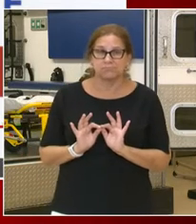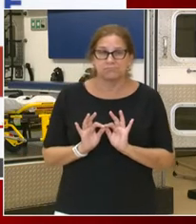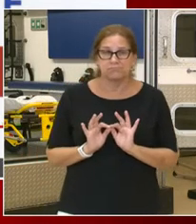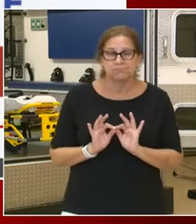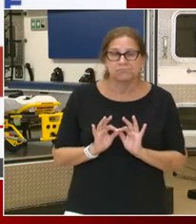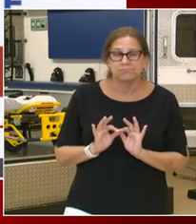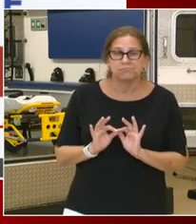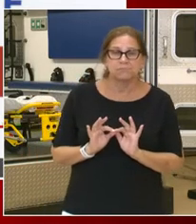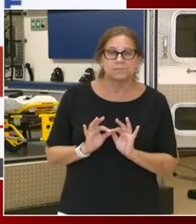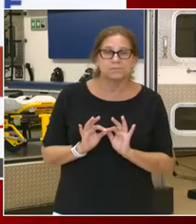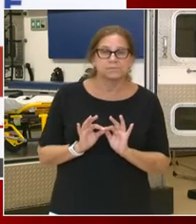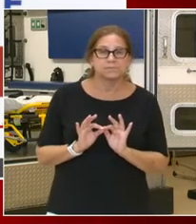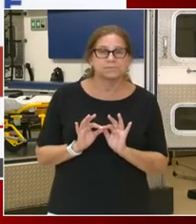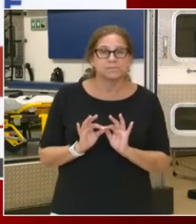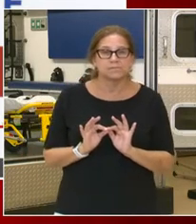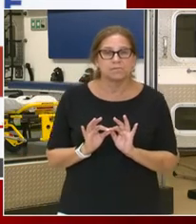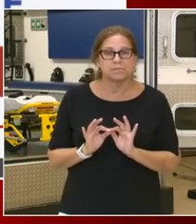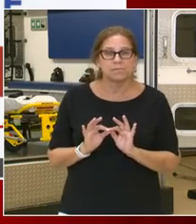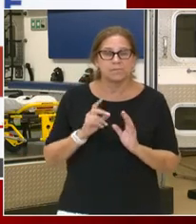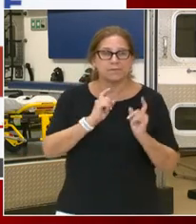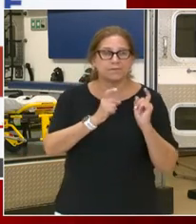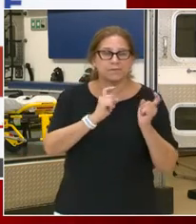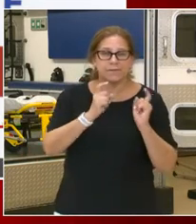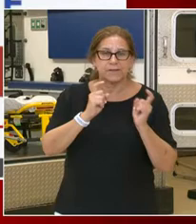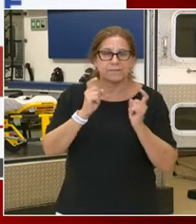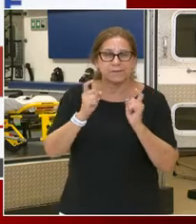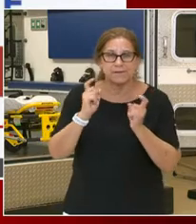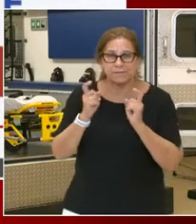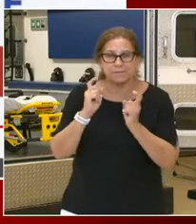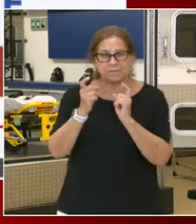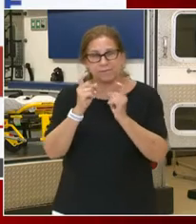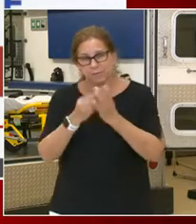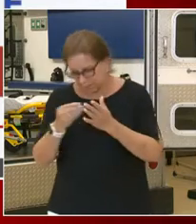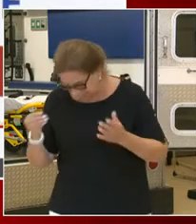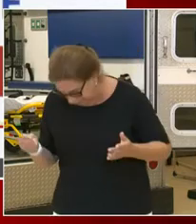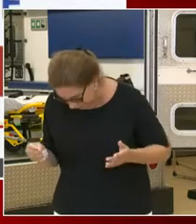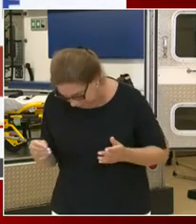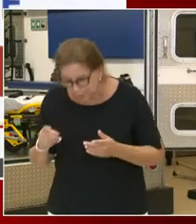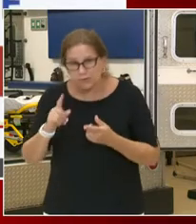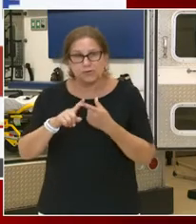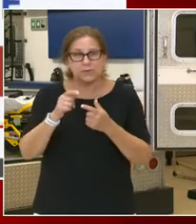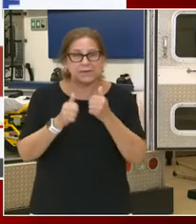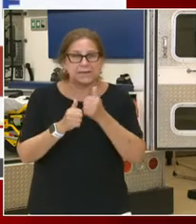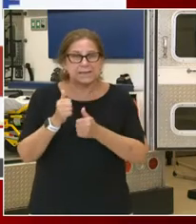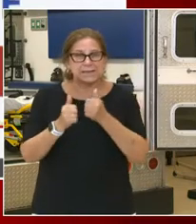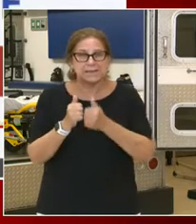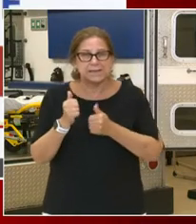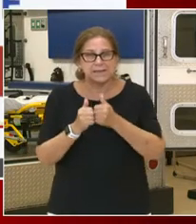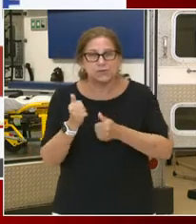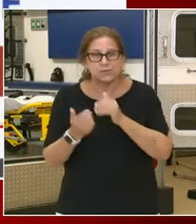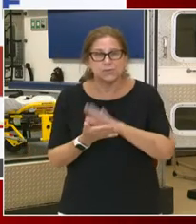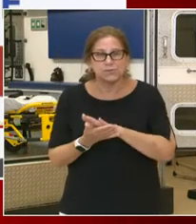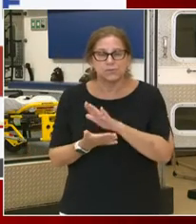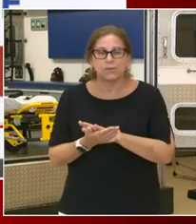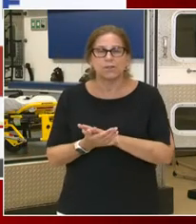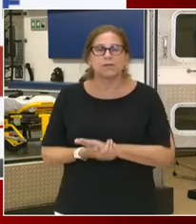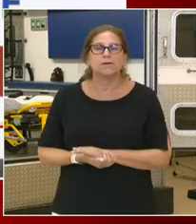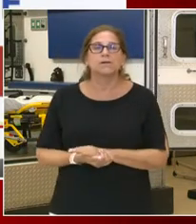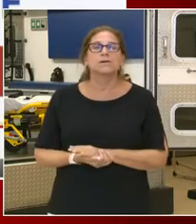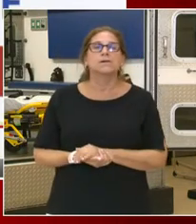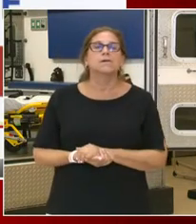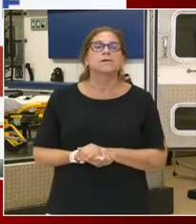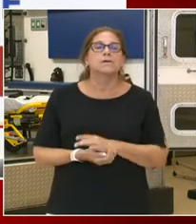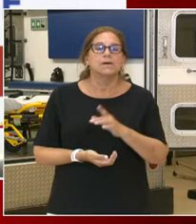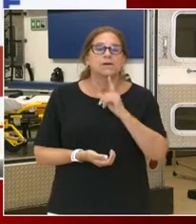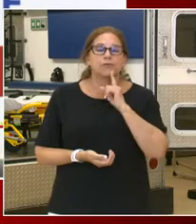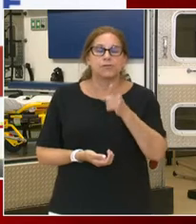that LEAs will spend on academic recovery through their federal funding that they get directly. So we are doing a lot of work on learning